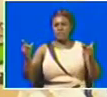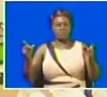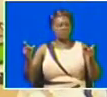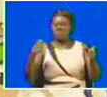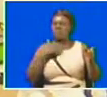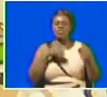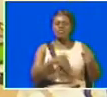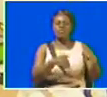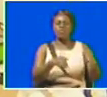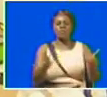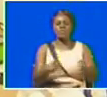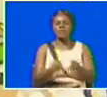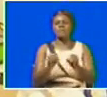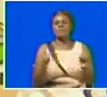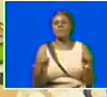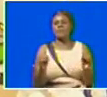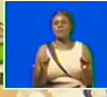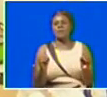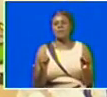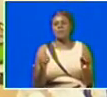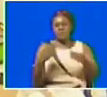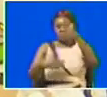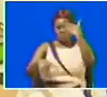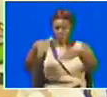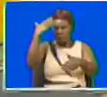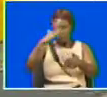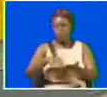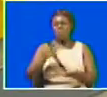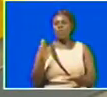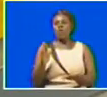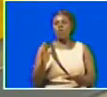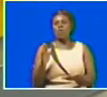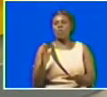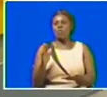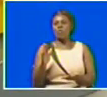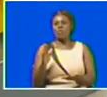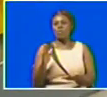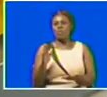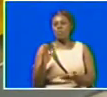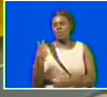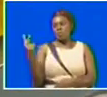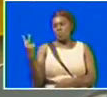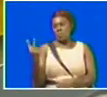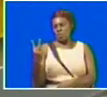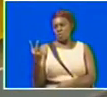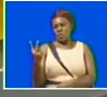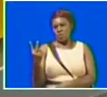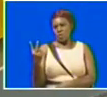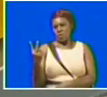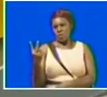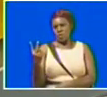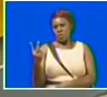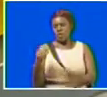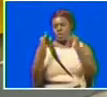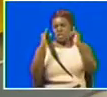didn't want to follow that route because eventually you find your profession is being watered down. Joseph Gakuru and Farmer Kamau ventured